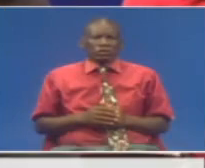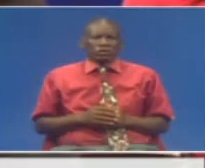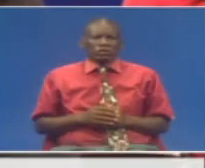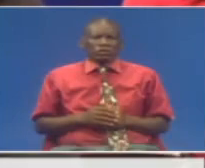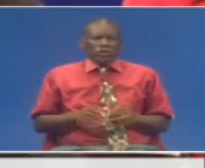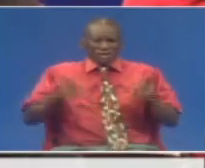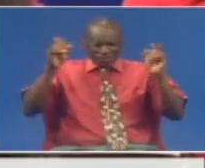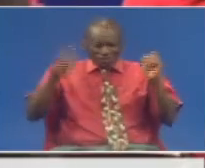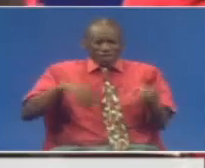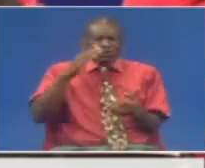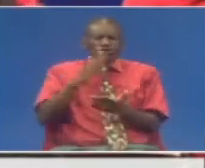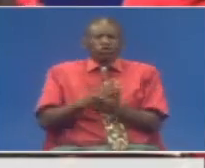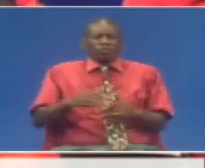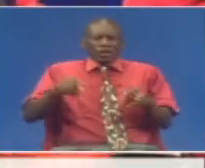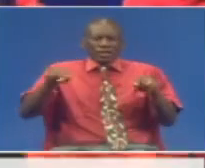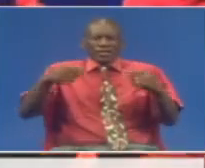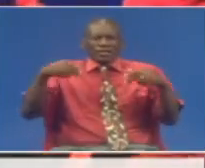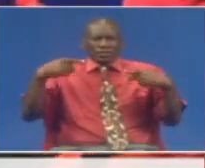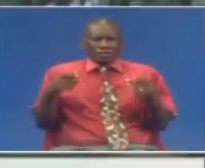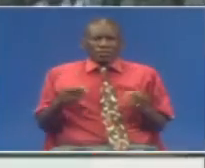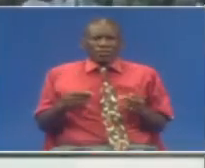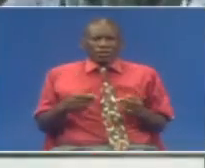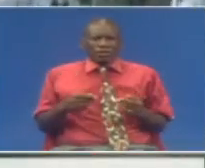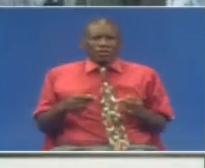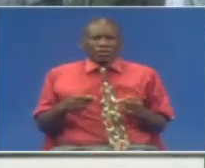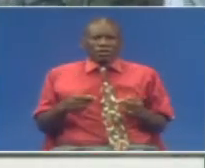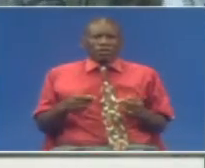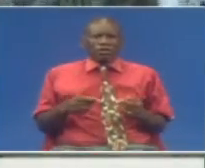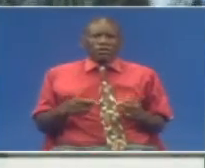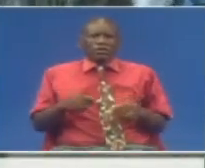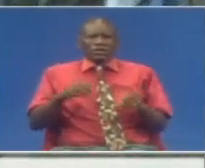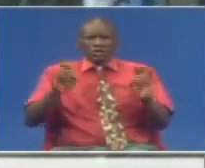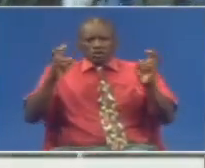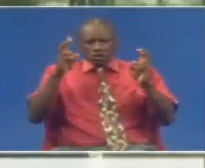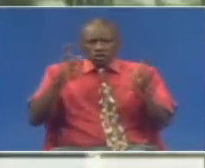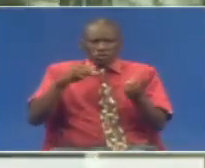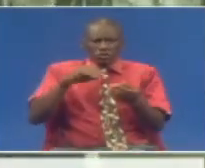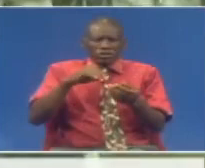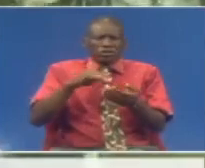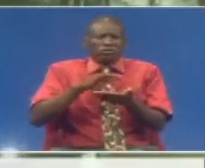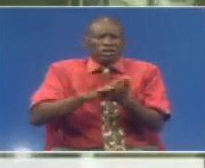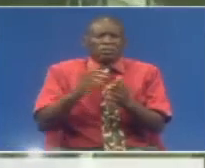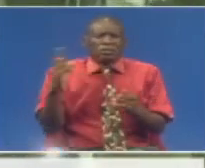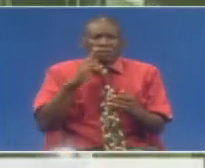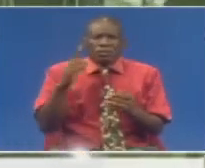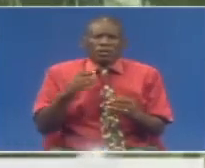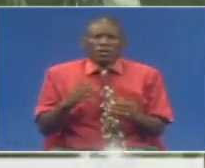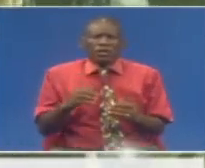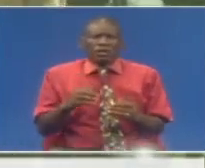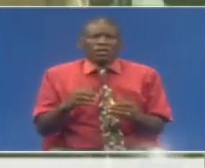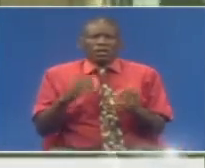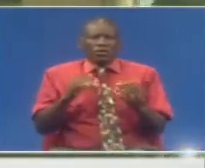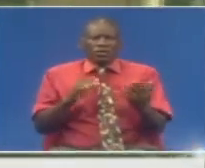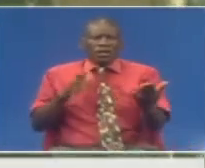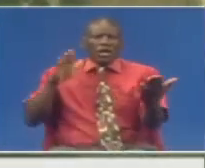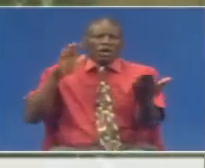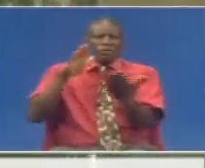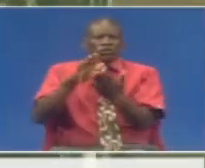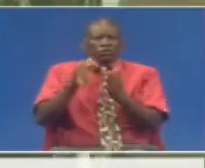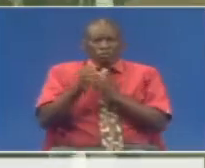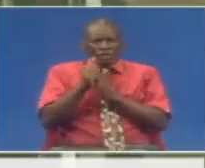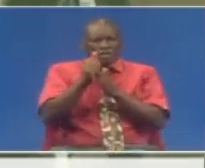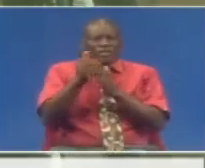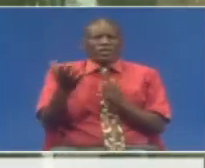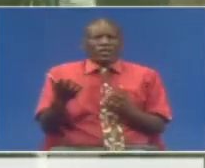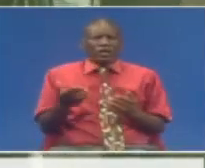They must. There are no two ways about it. When matters seemed to get out of hand, a much called for approach by the leadership there